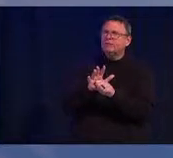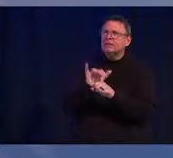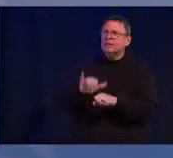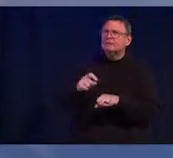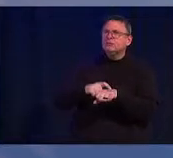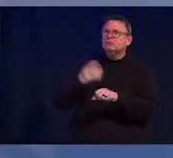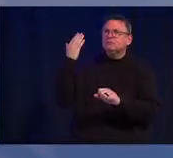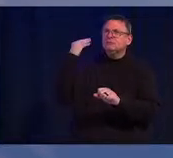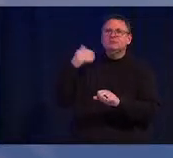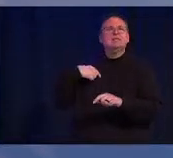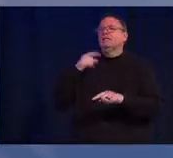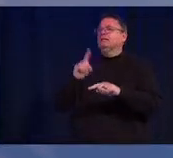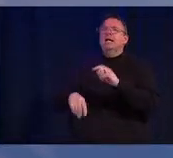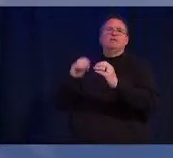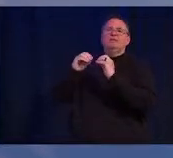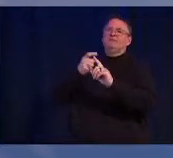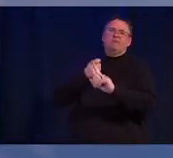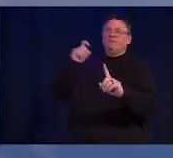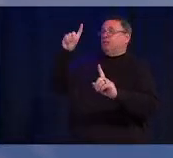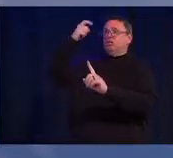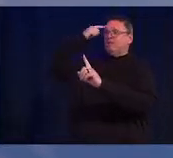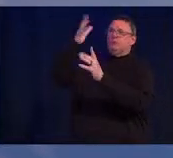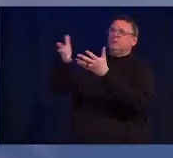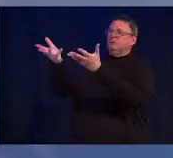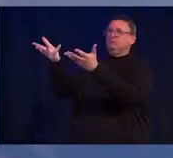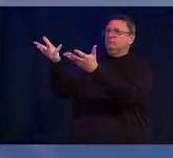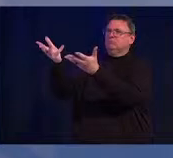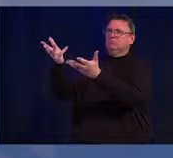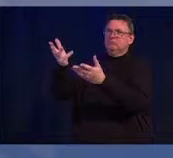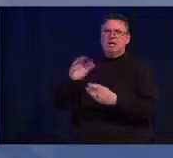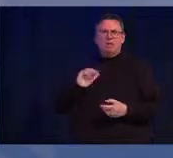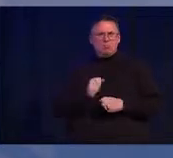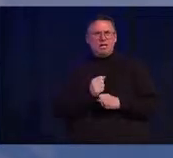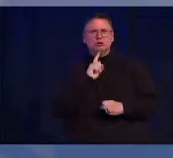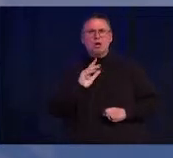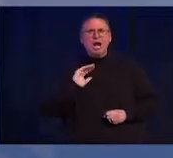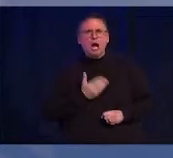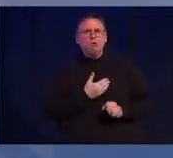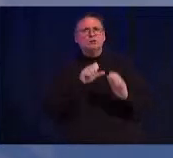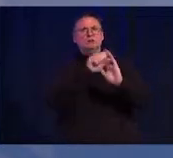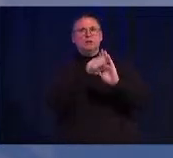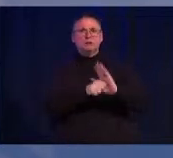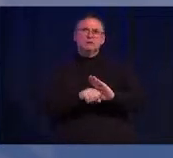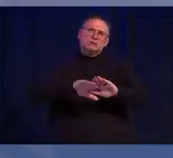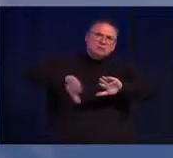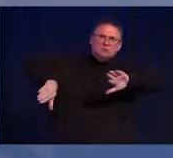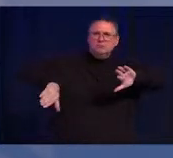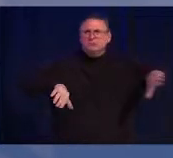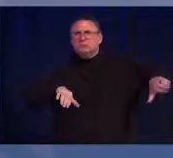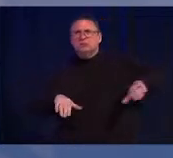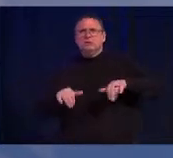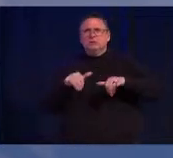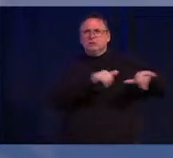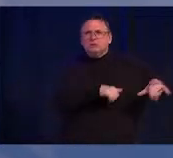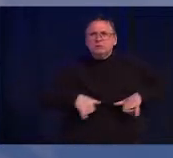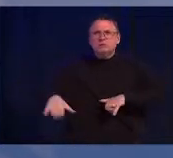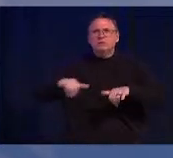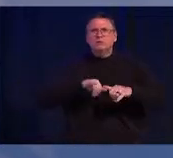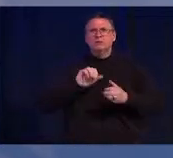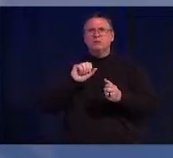government. We want to make sure that our own state gets out of the way, doesn't have regulations that are going to make it difficult,